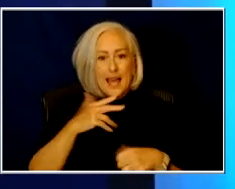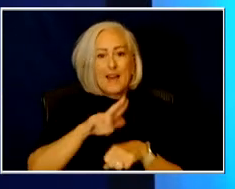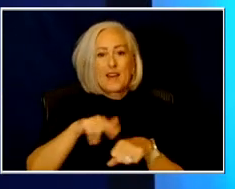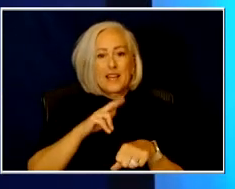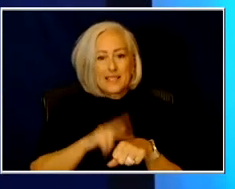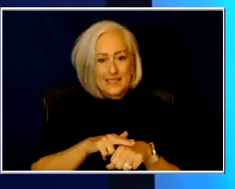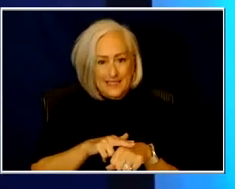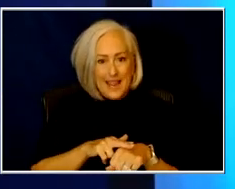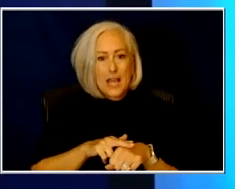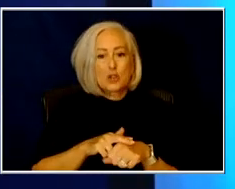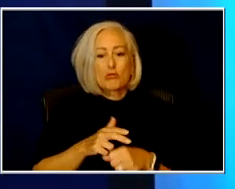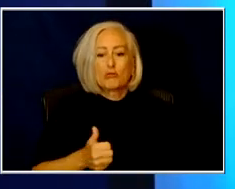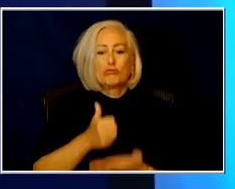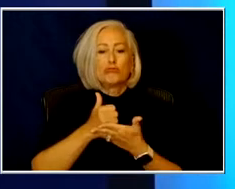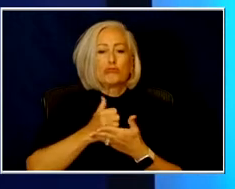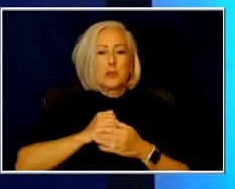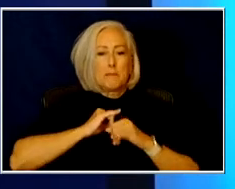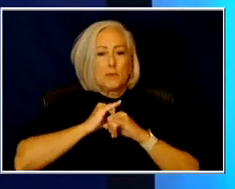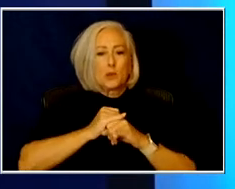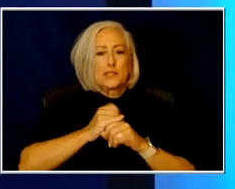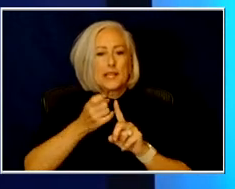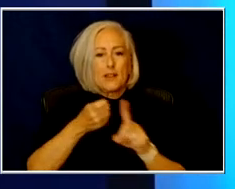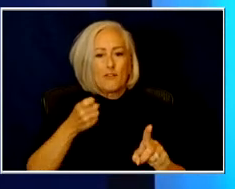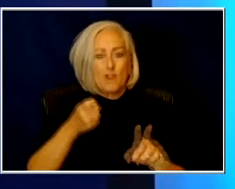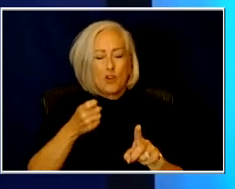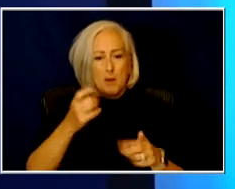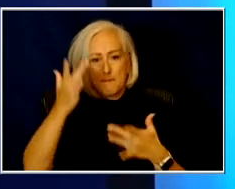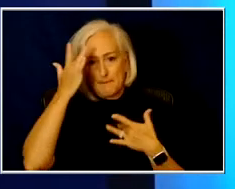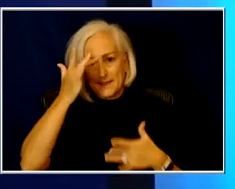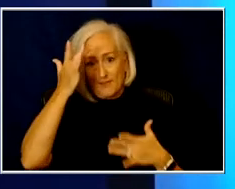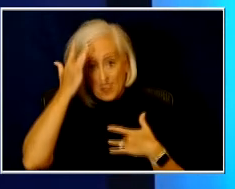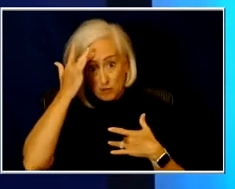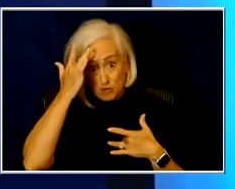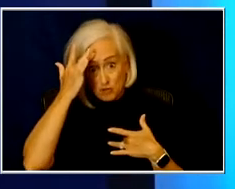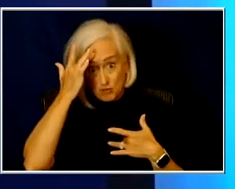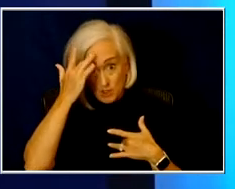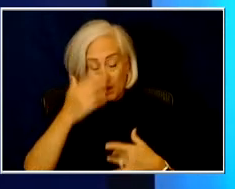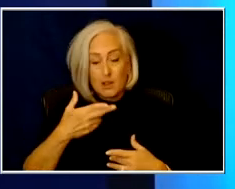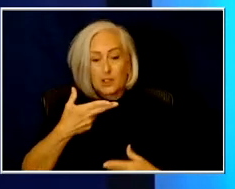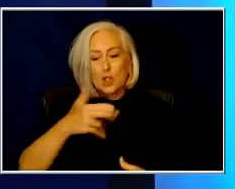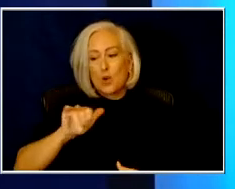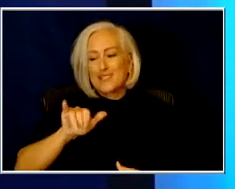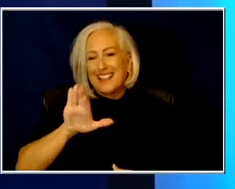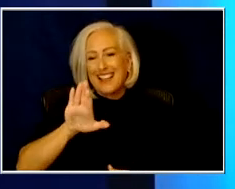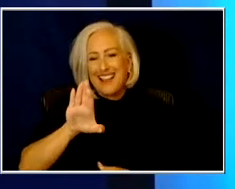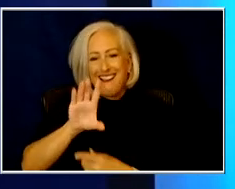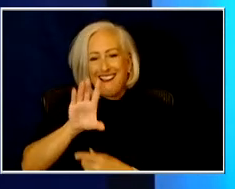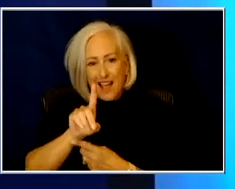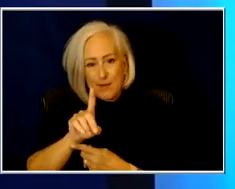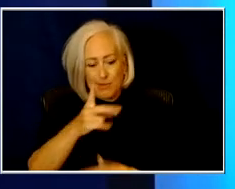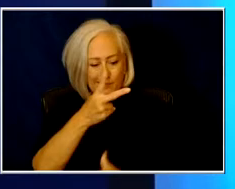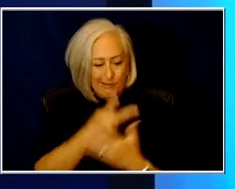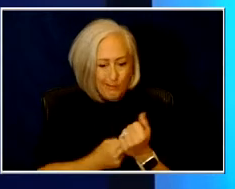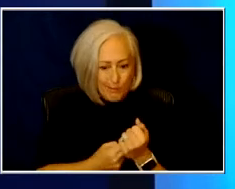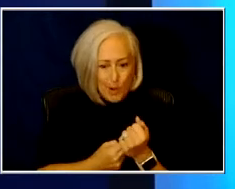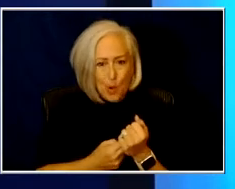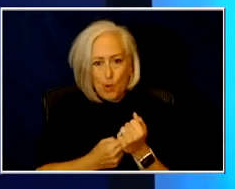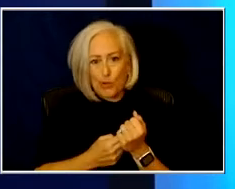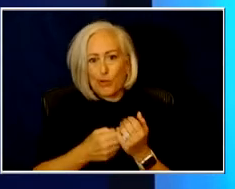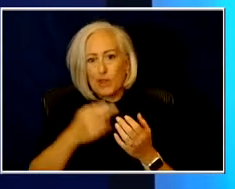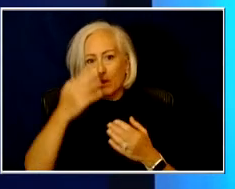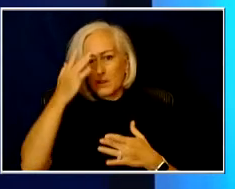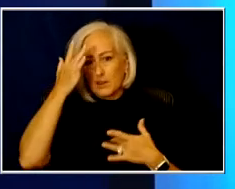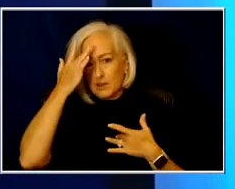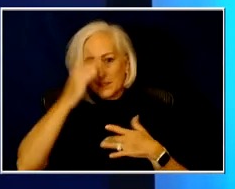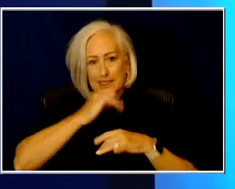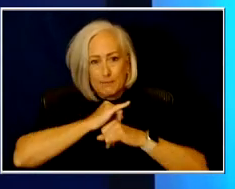will probably have that what we've heard in the media is that hybrid immunity so you're getting immune responses to spike which we know